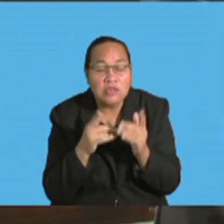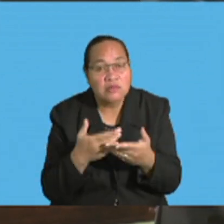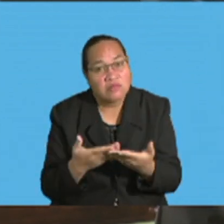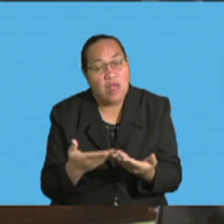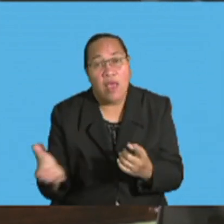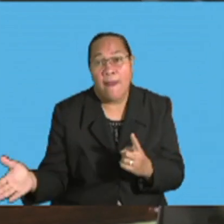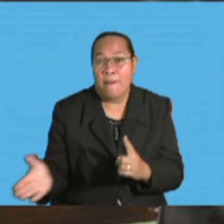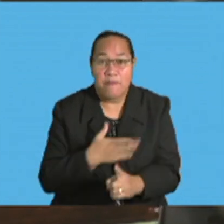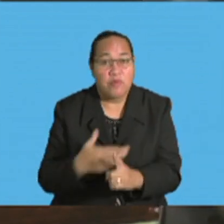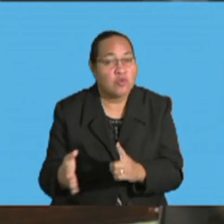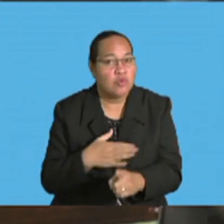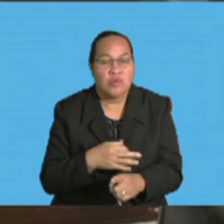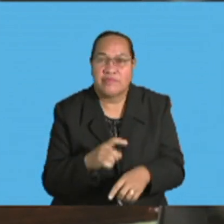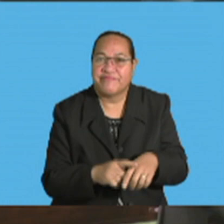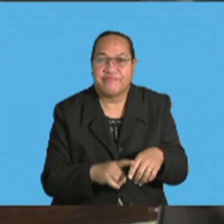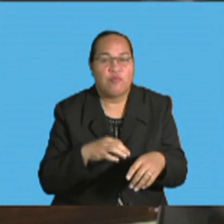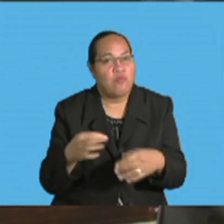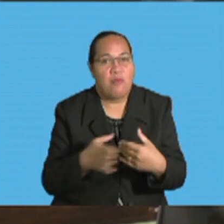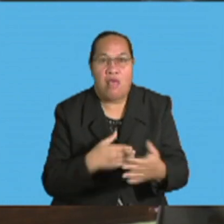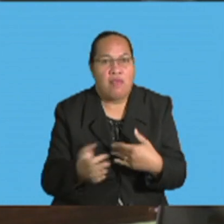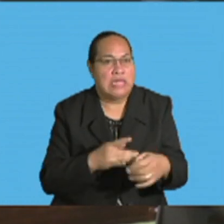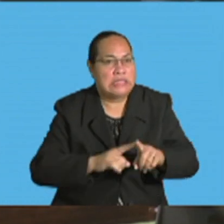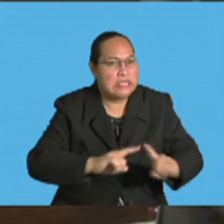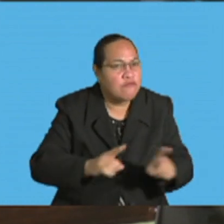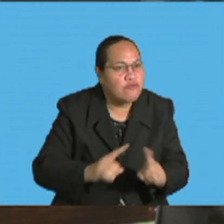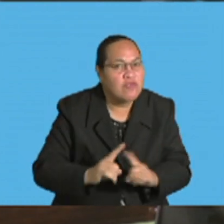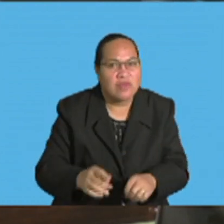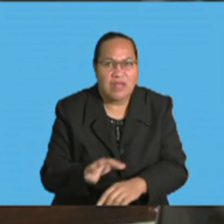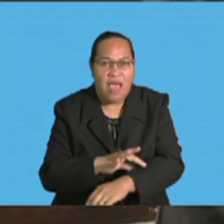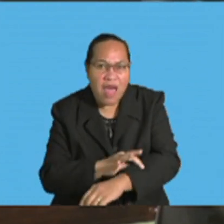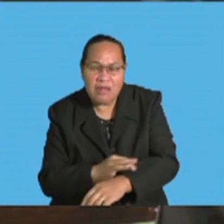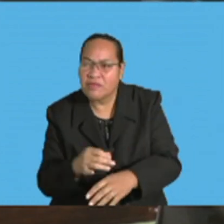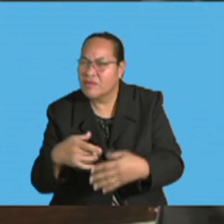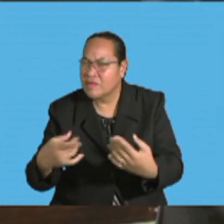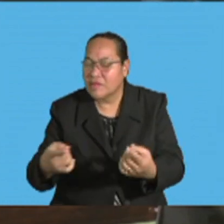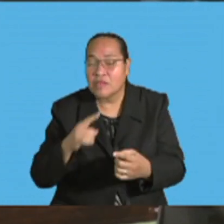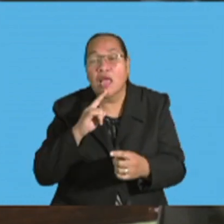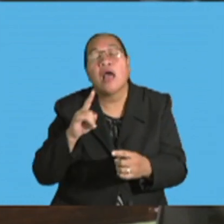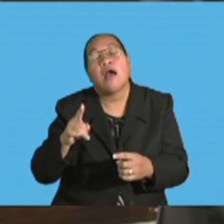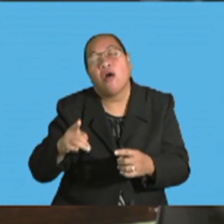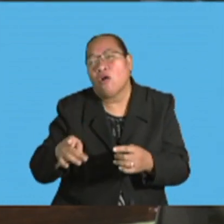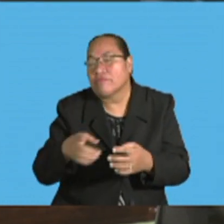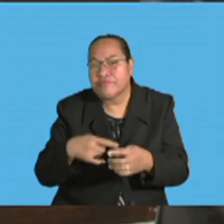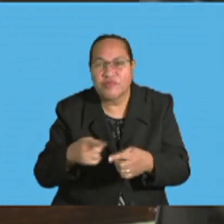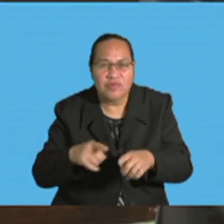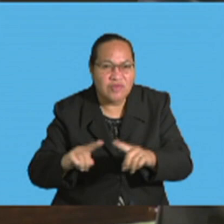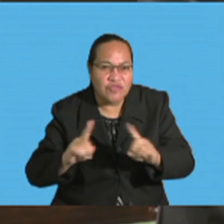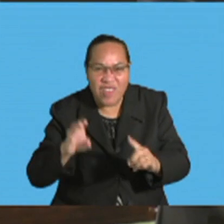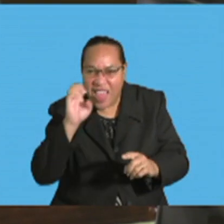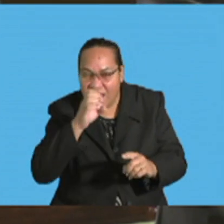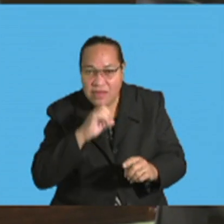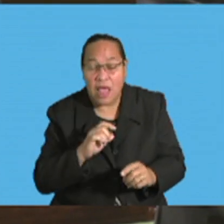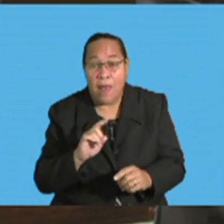Abuse knows no color, no creed. And the abuse of Fijian women will not end